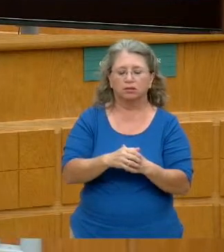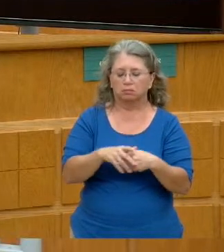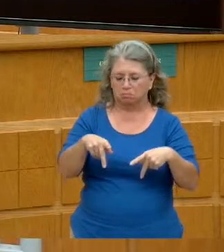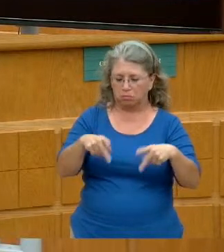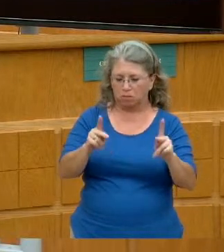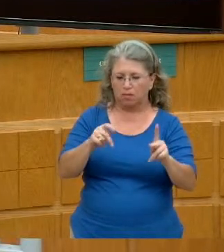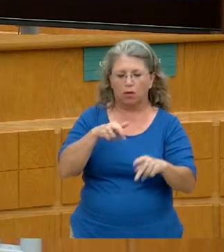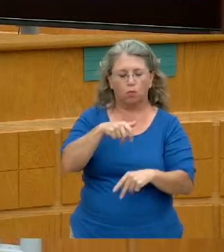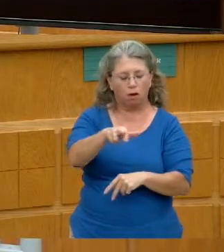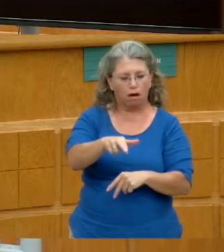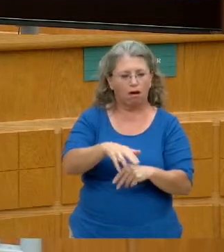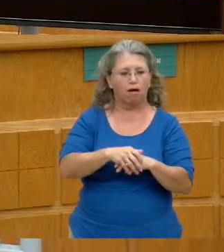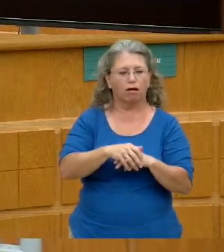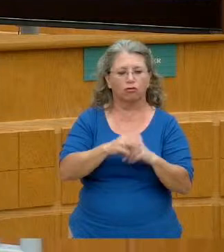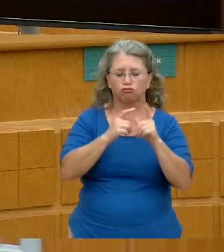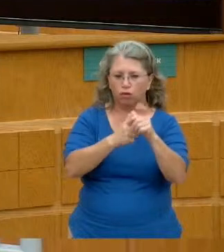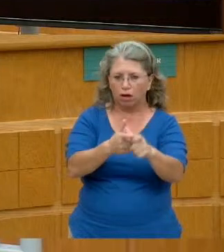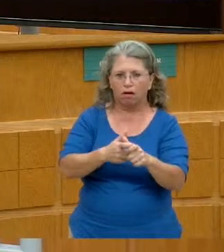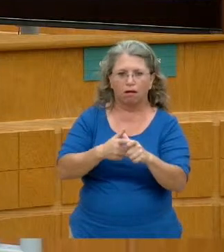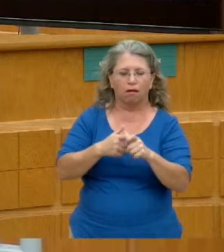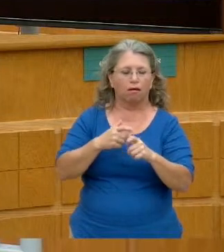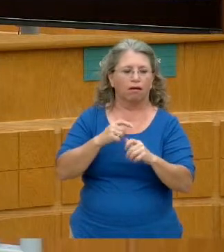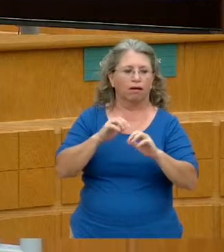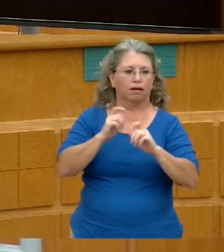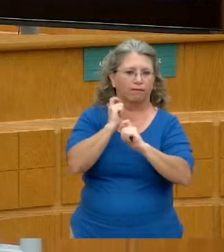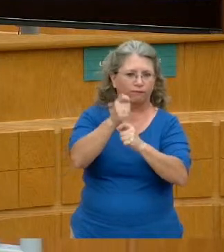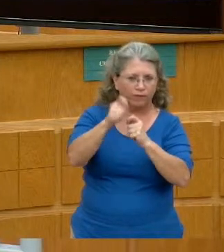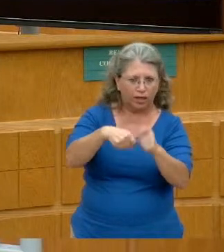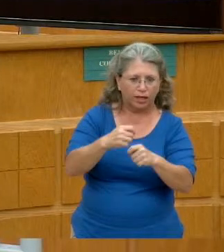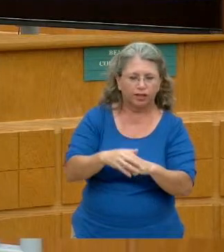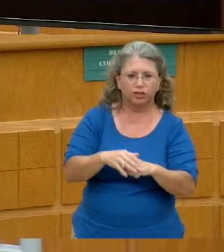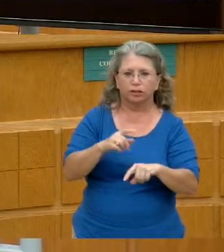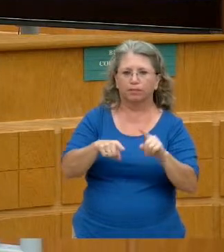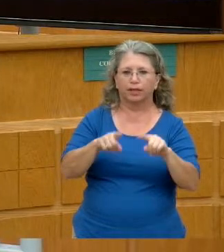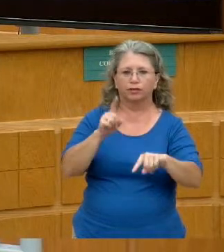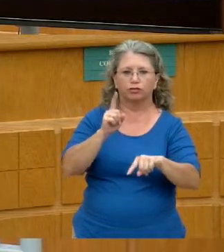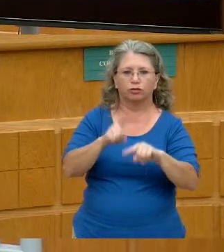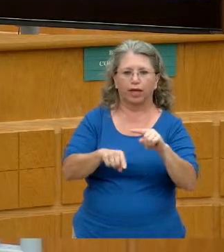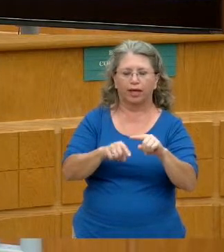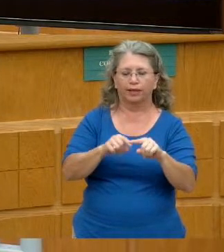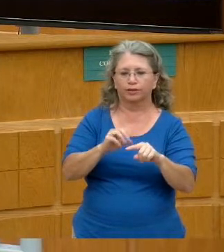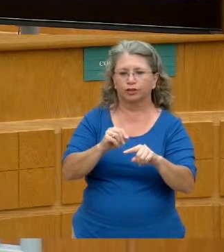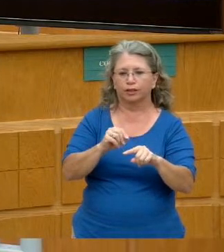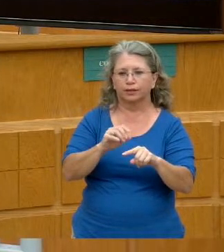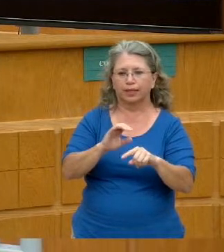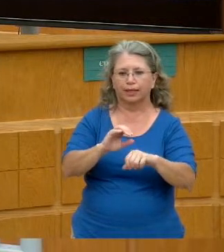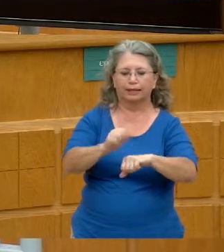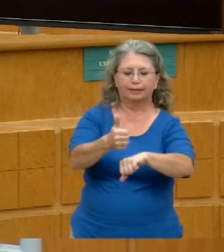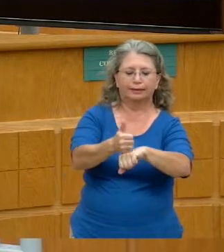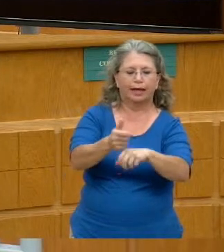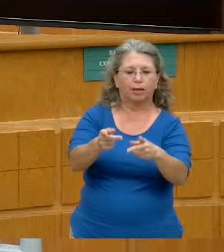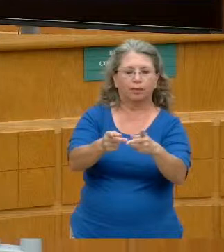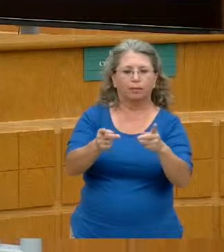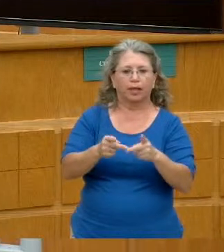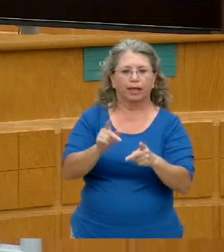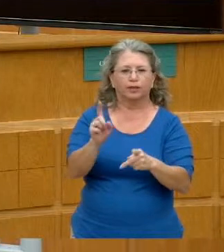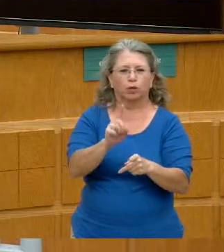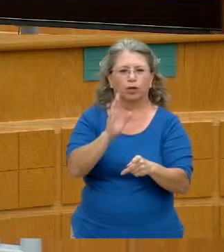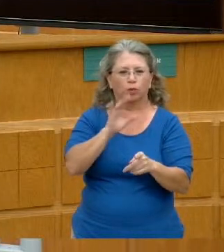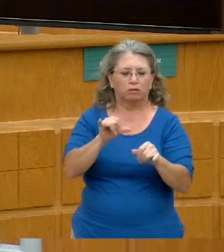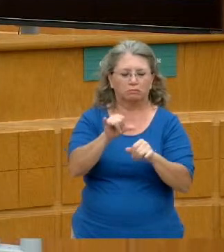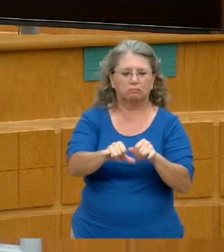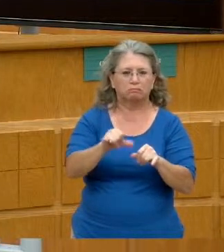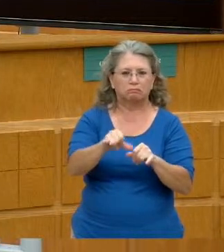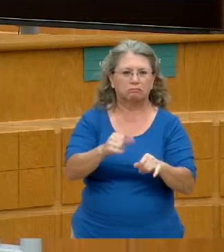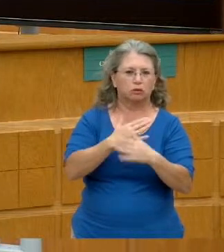run, jog, fish, swim, but we don't want them to set up permanent resting spots just to keep people moving. We don't